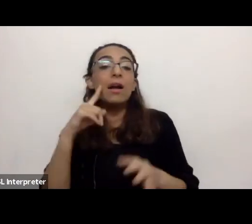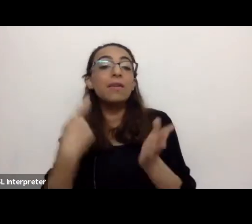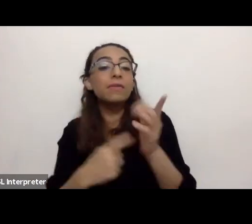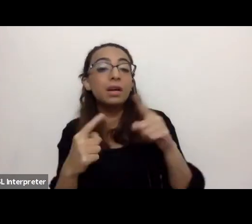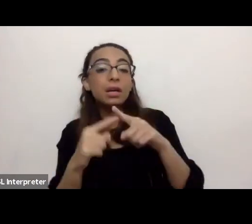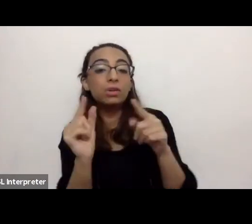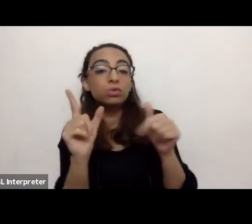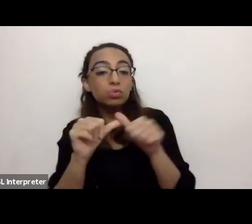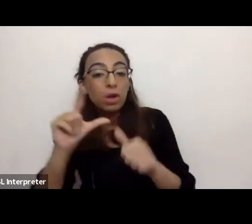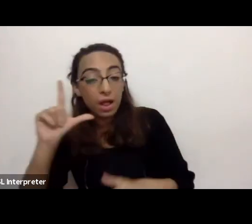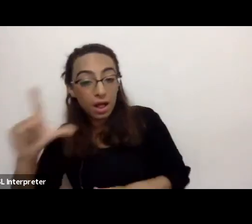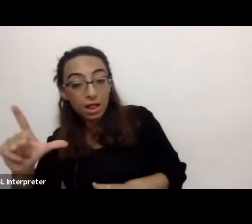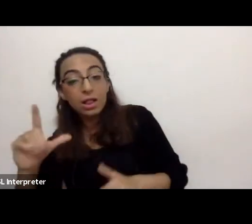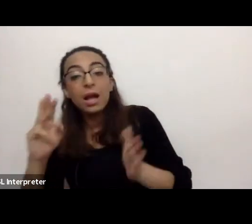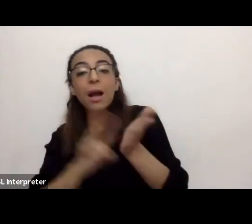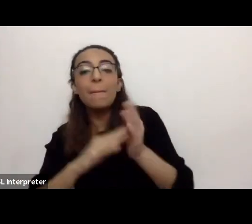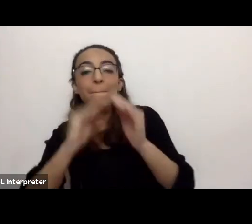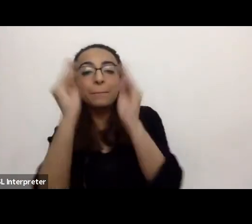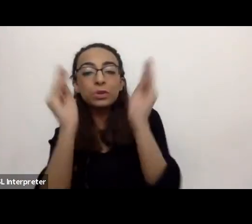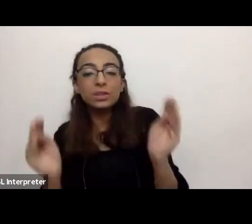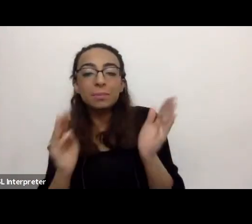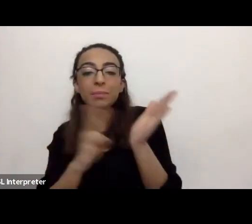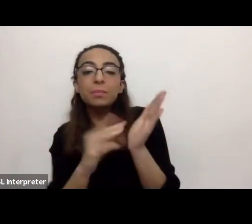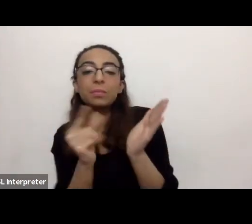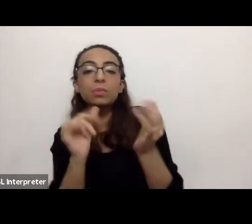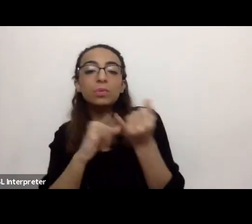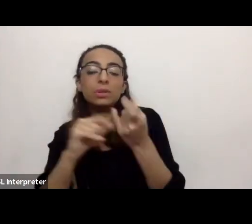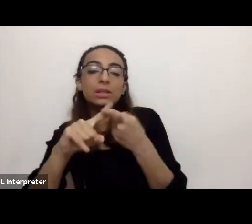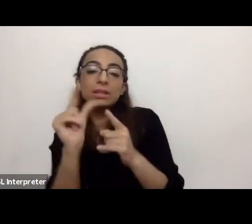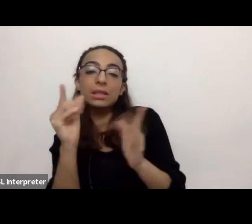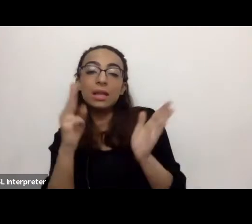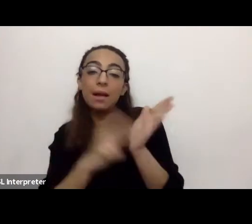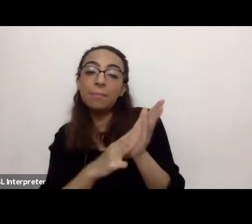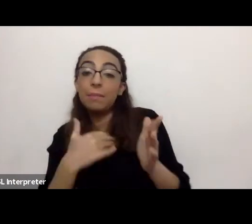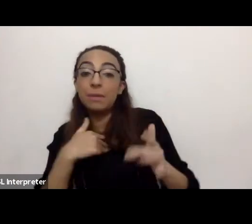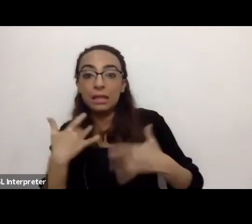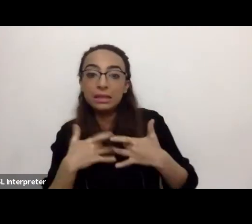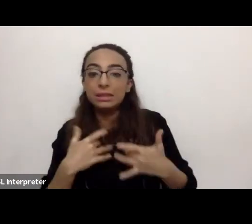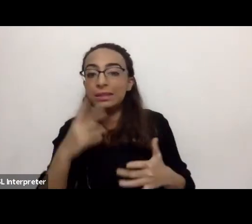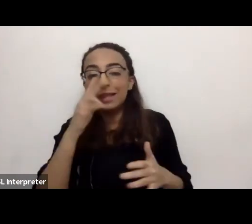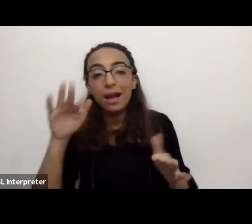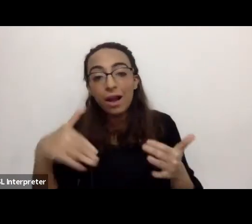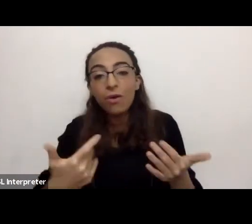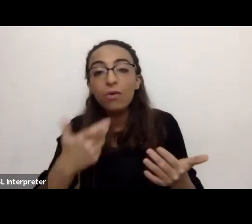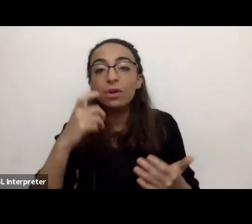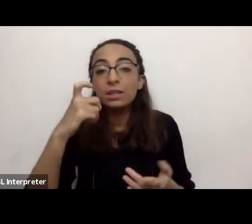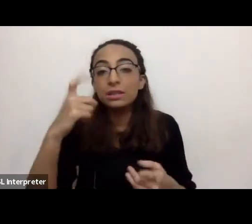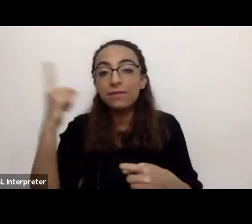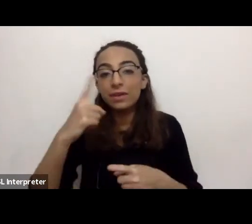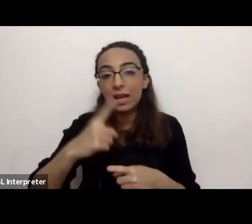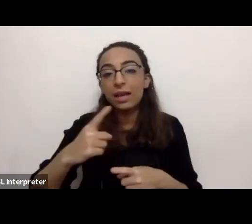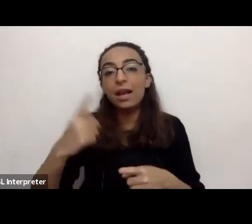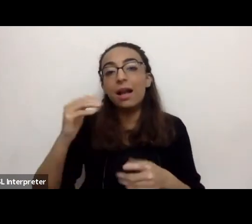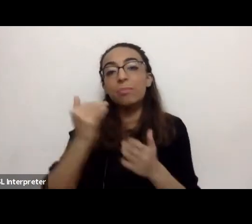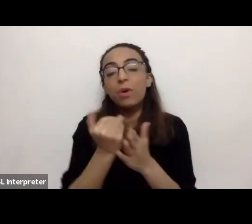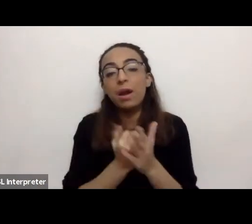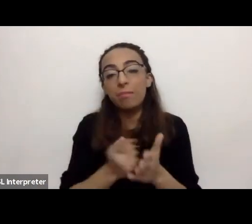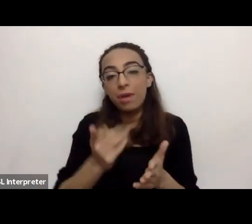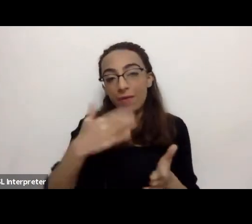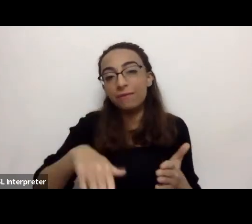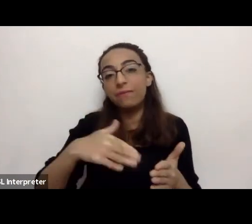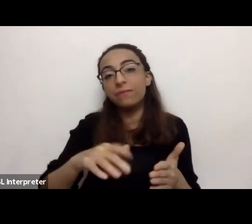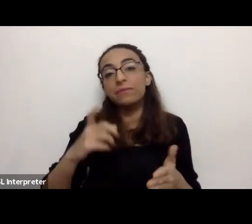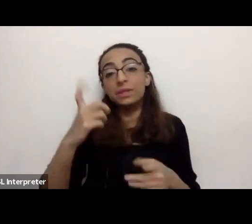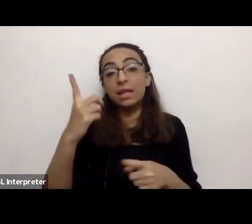most accessible museum. And I was very enthused to see that all the 7 days, this is being